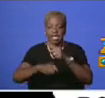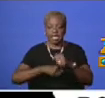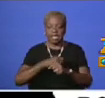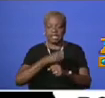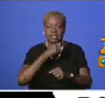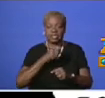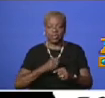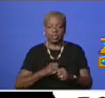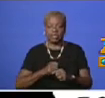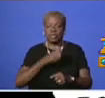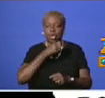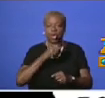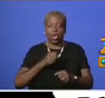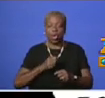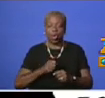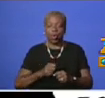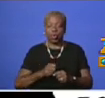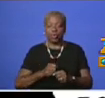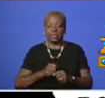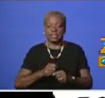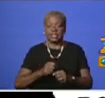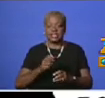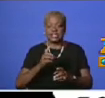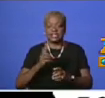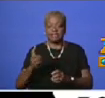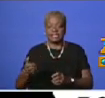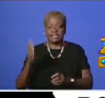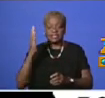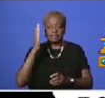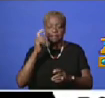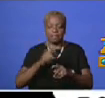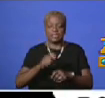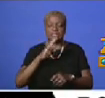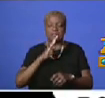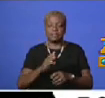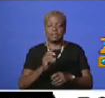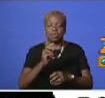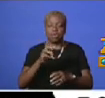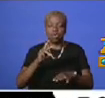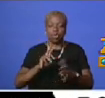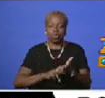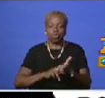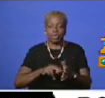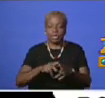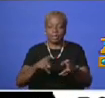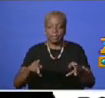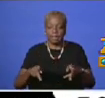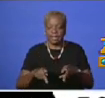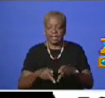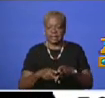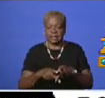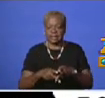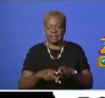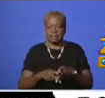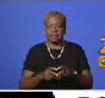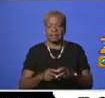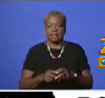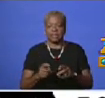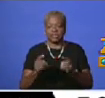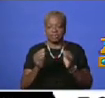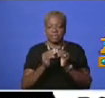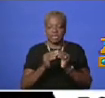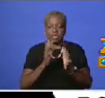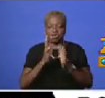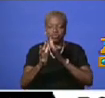the old devices be replaced with upgraded equipment to produce the proper level of service which will meet traffic flow demands.